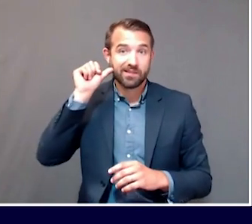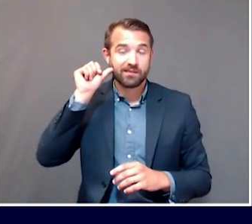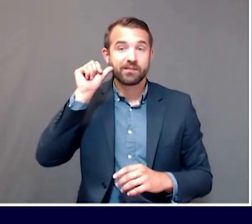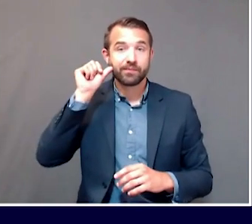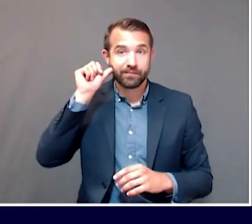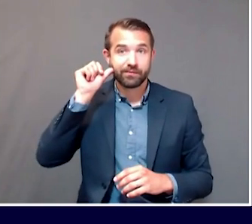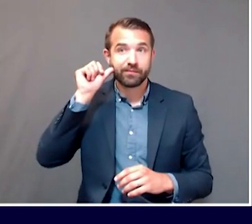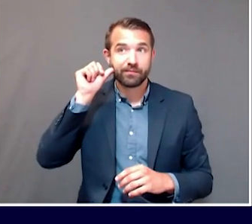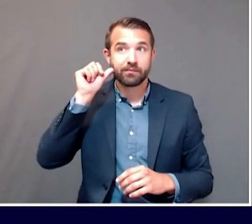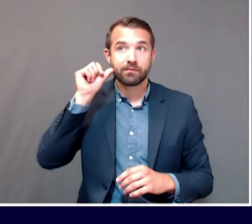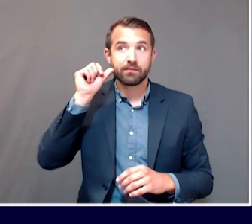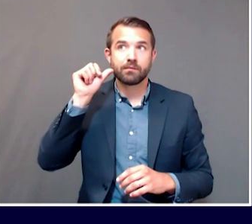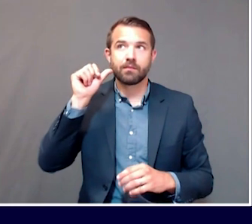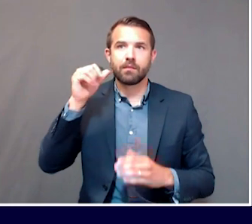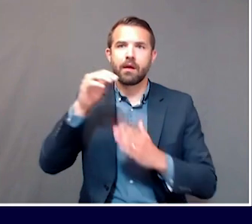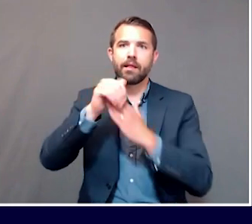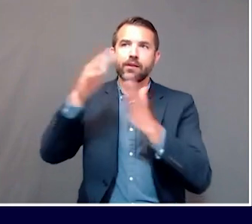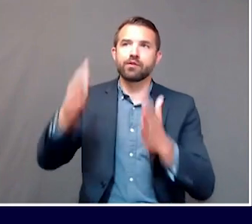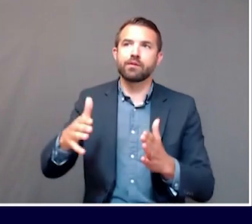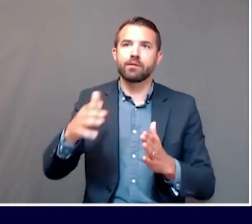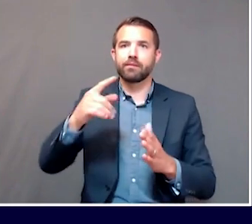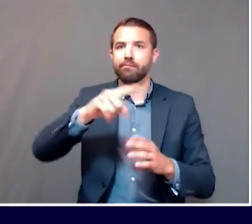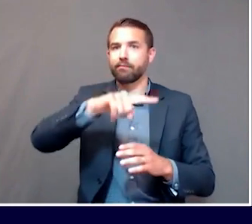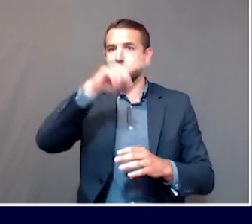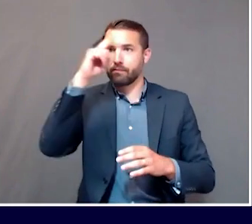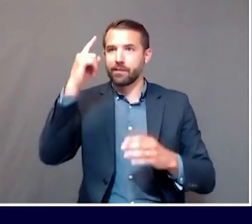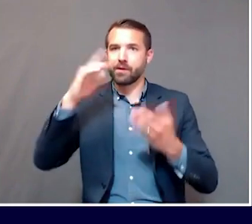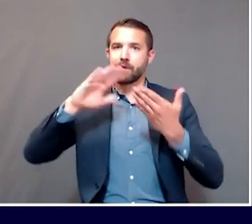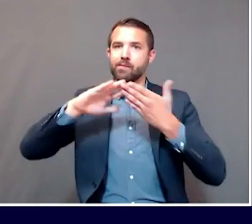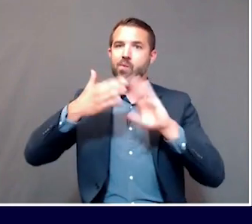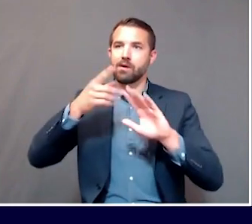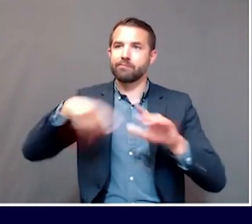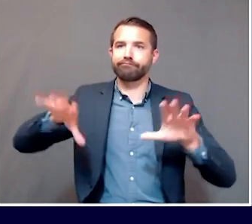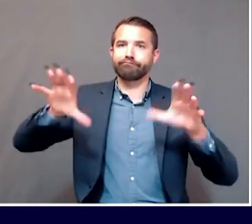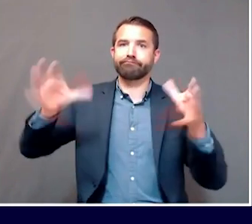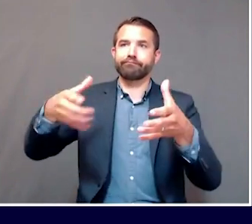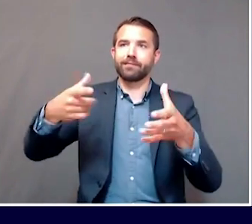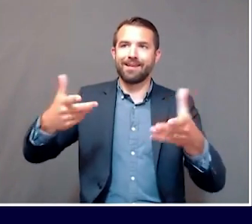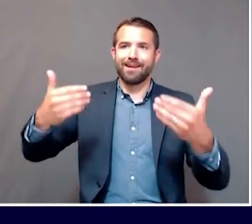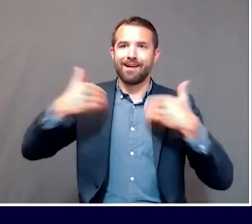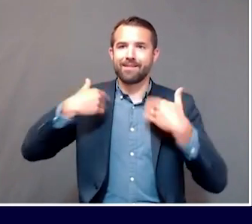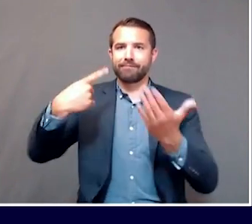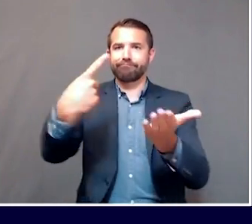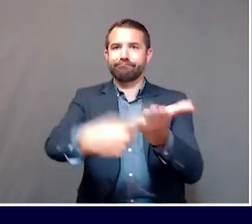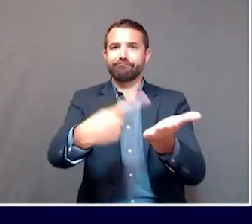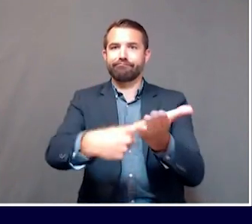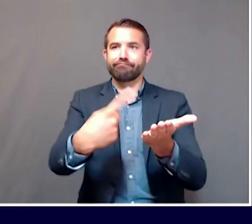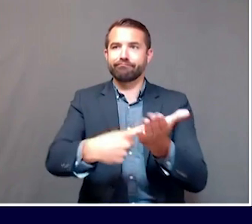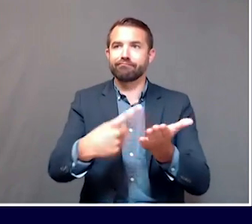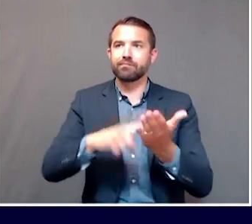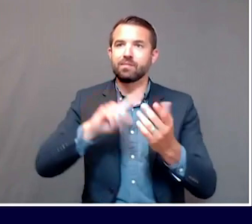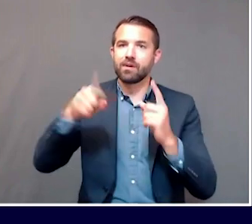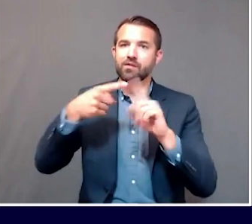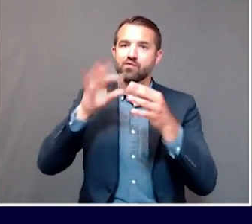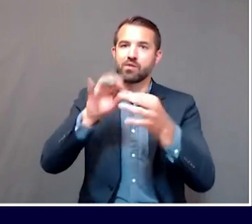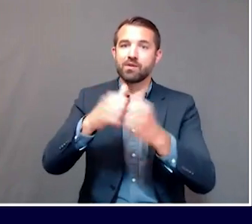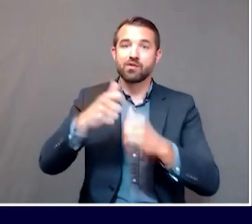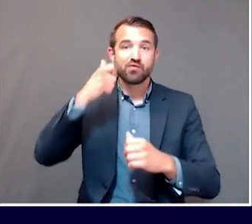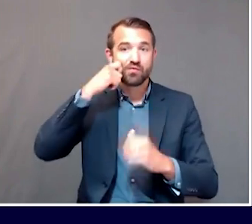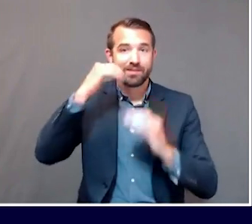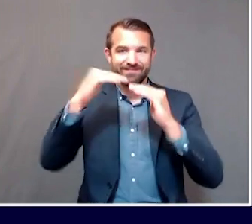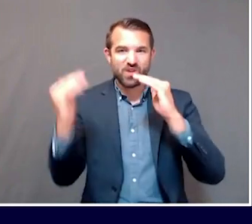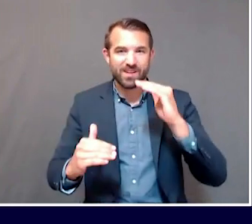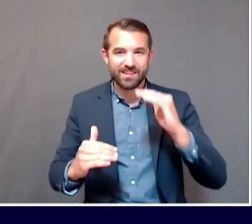the leaders in the Black community held a presser to talk about the disparity that their community has experienced, as we were talking about